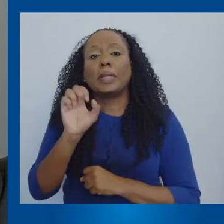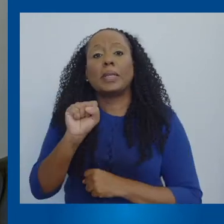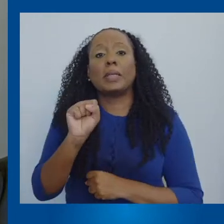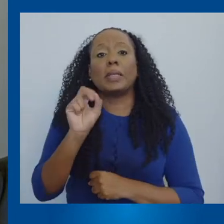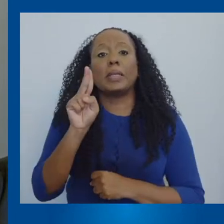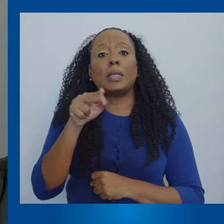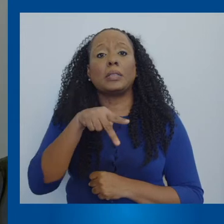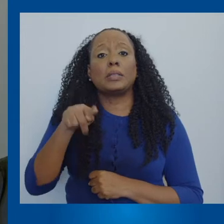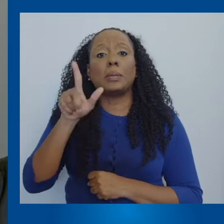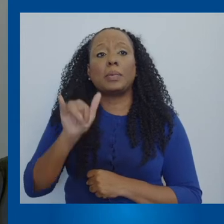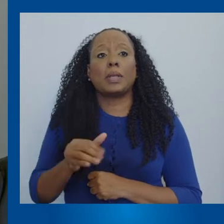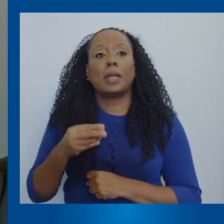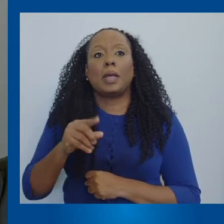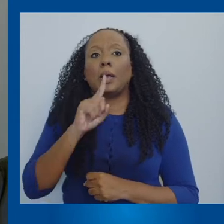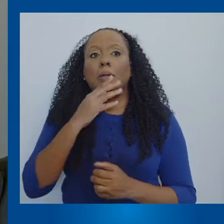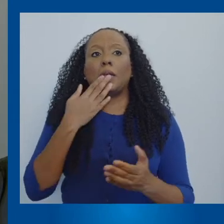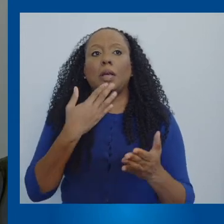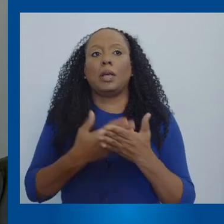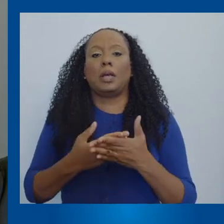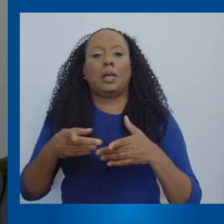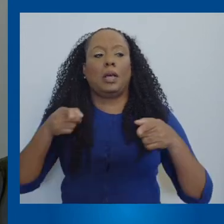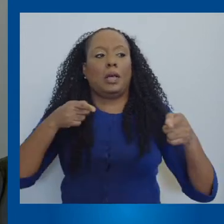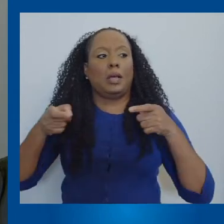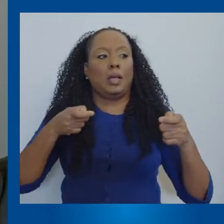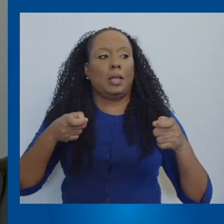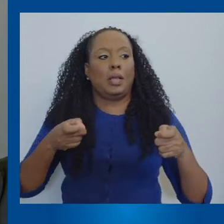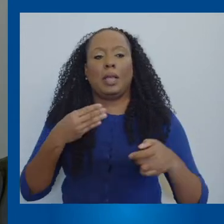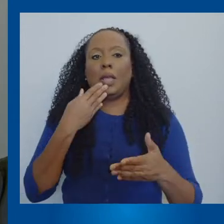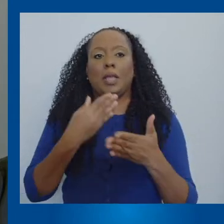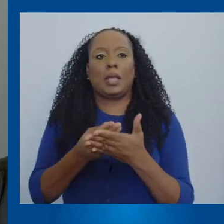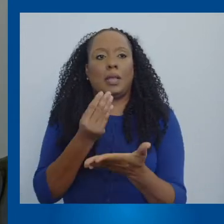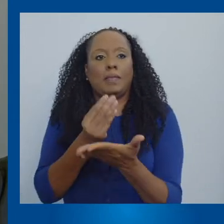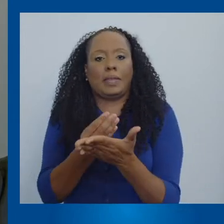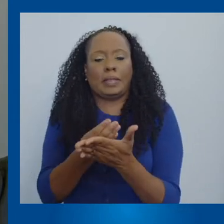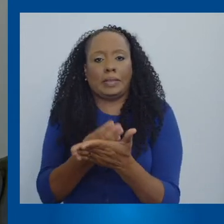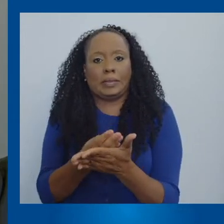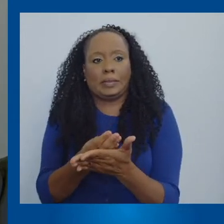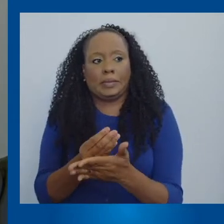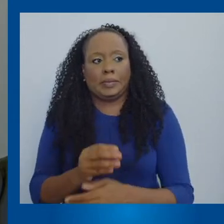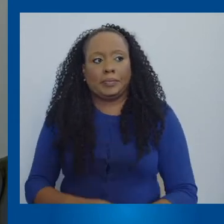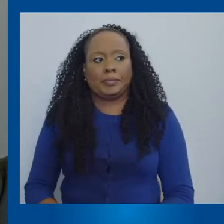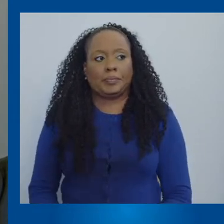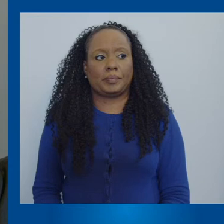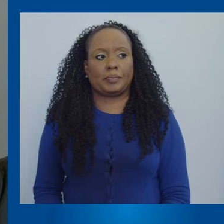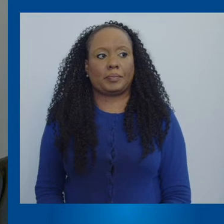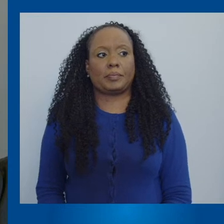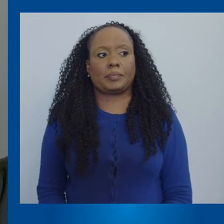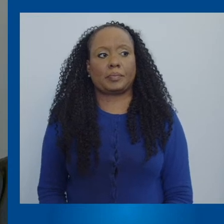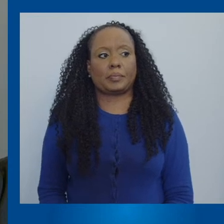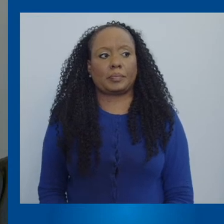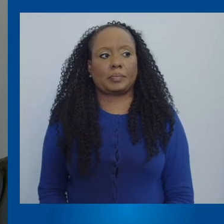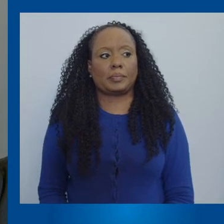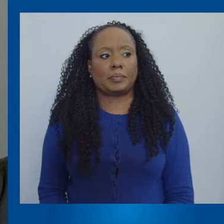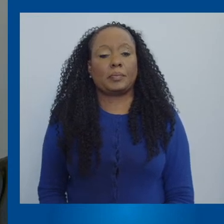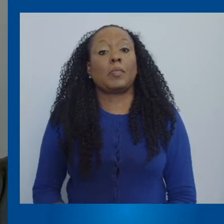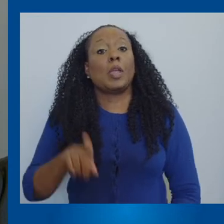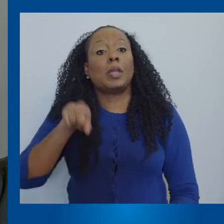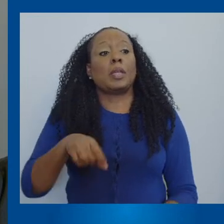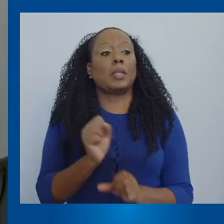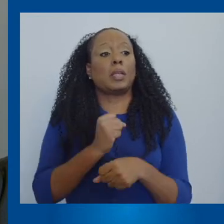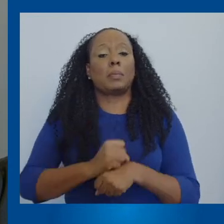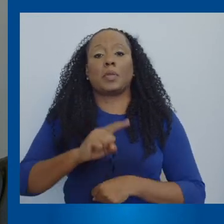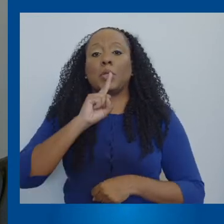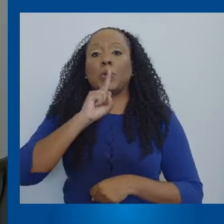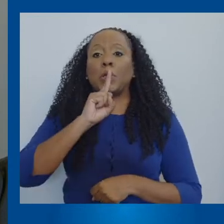course, adequate governance structures and adequate financing. We need to ensure that we can regulate